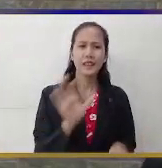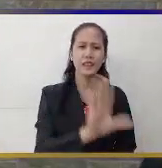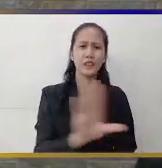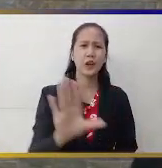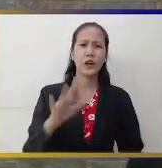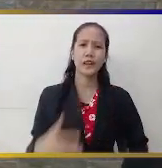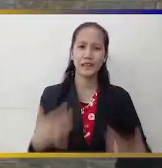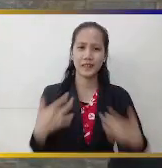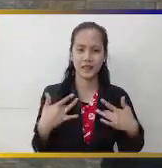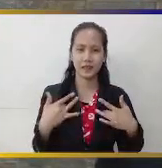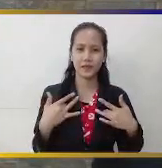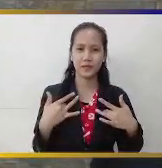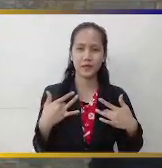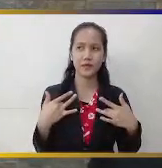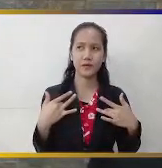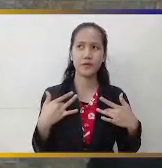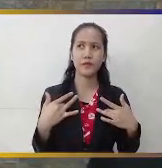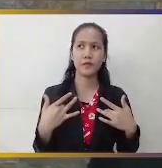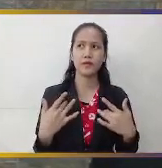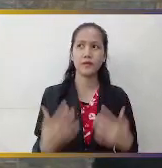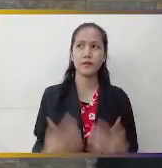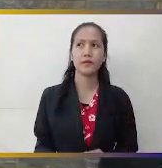Oh,